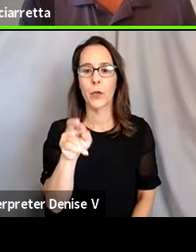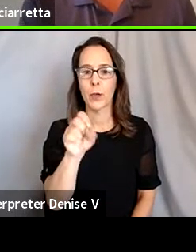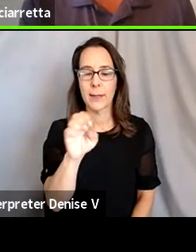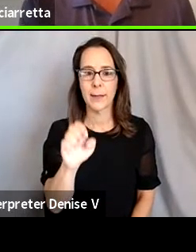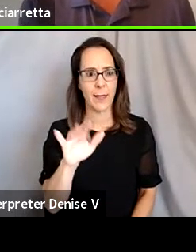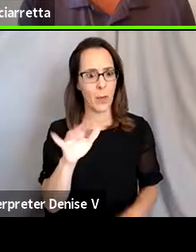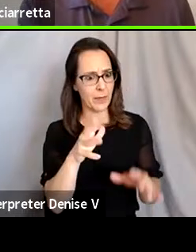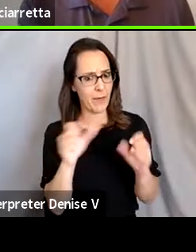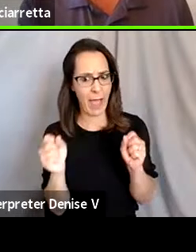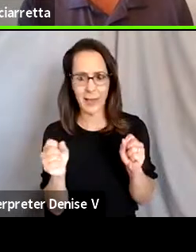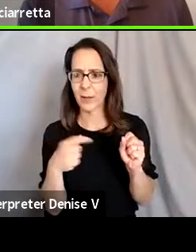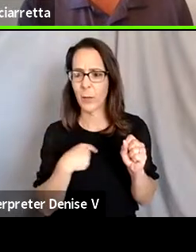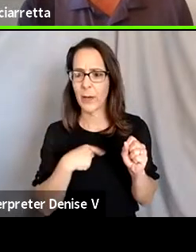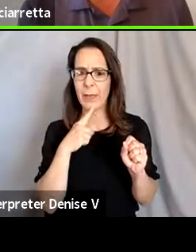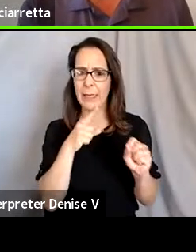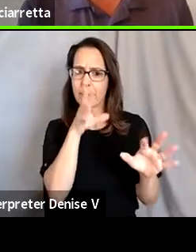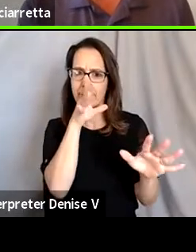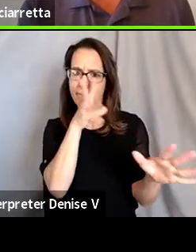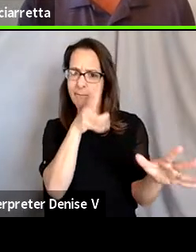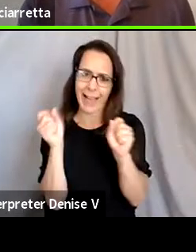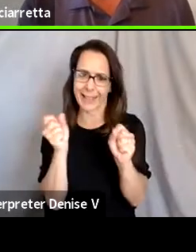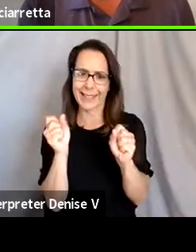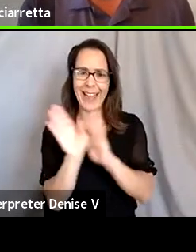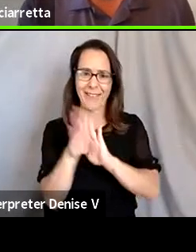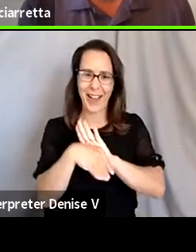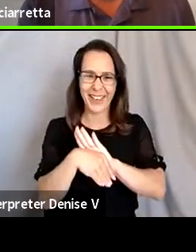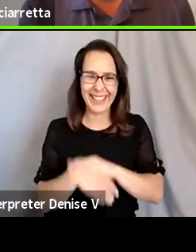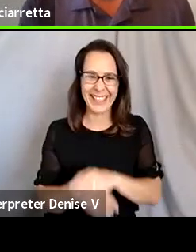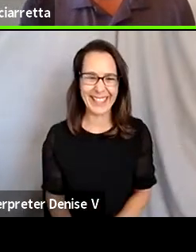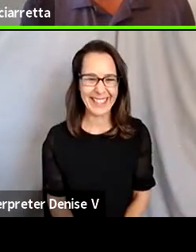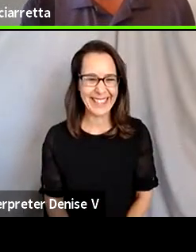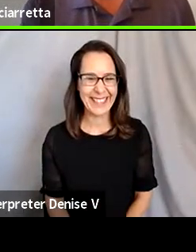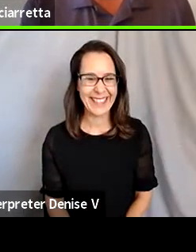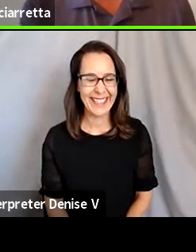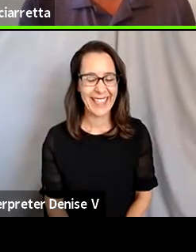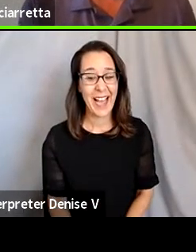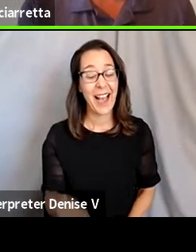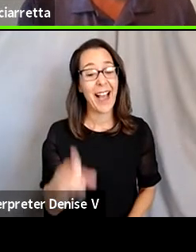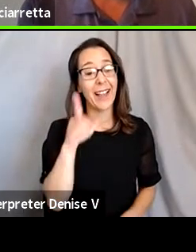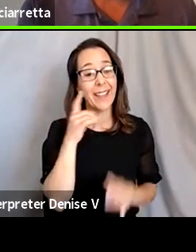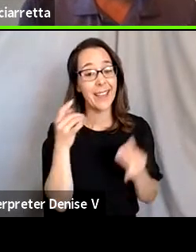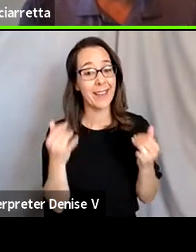that in 30 minutes. And I think at this point,